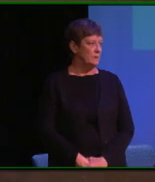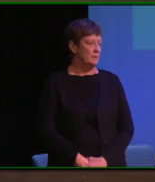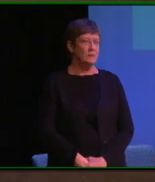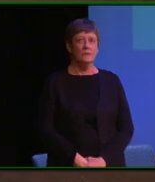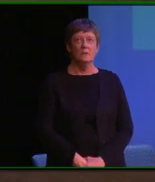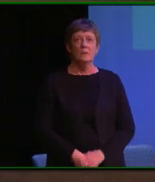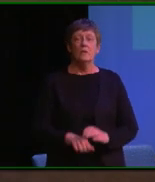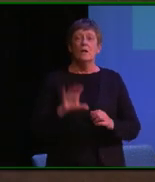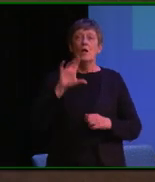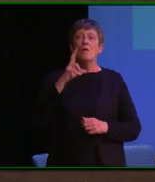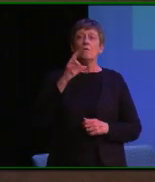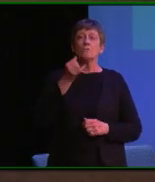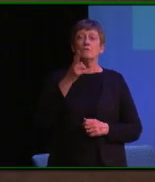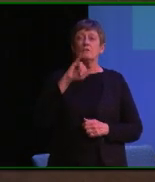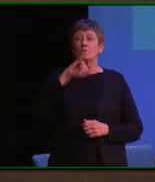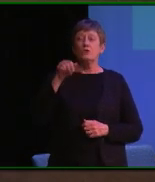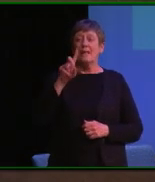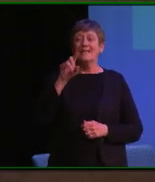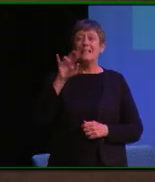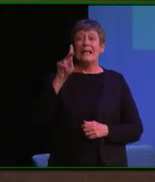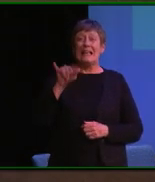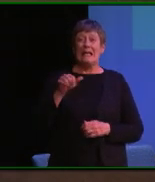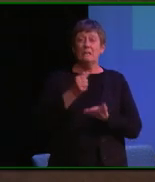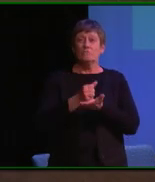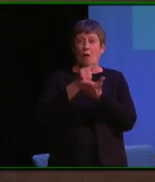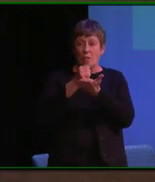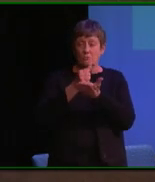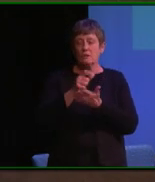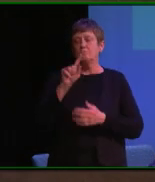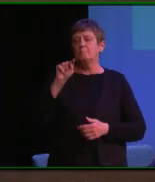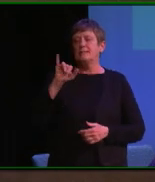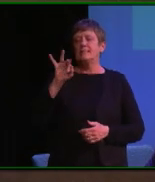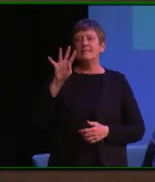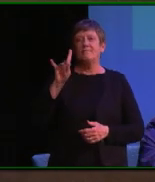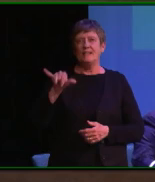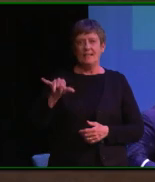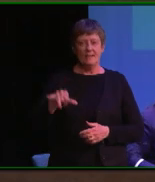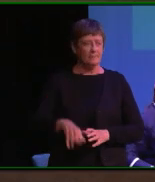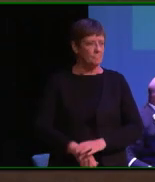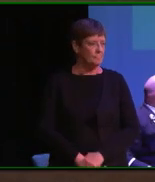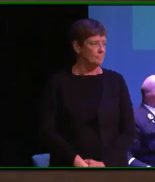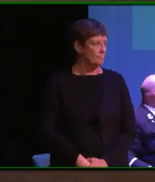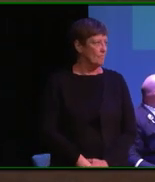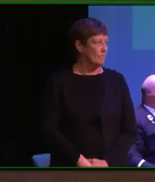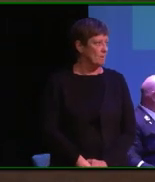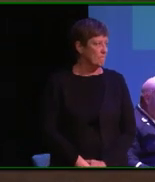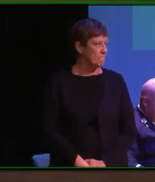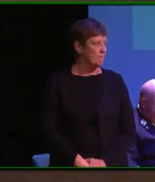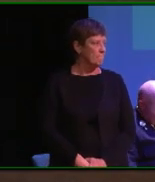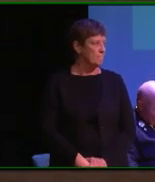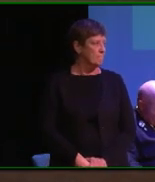The Christopher J. Dickey Scholarship goes to Tiffany Foley.